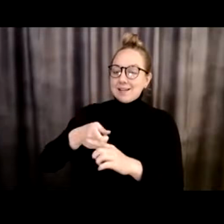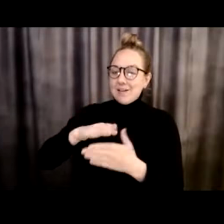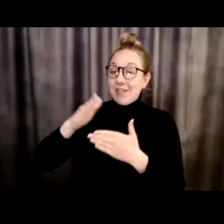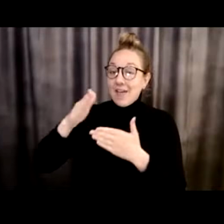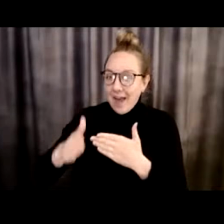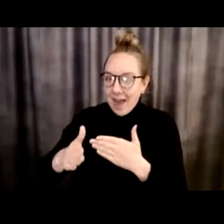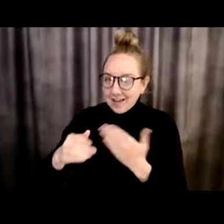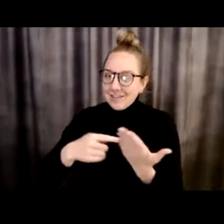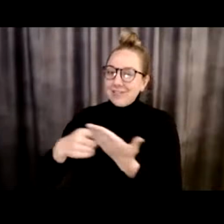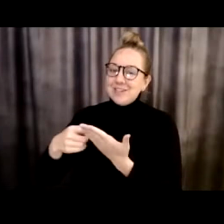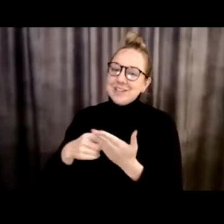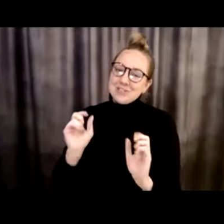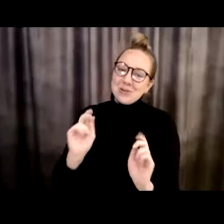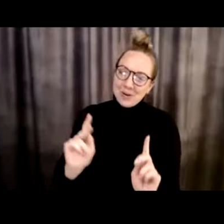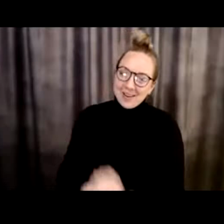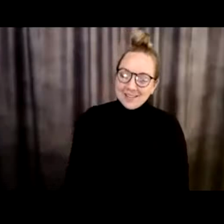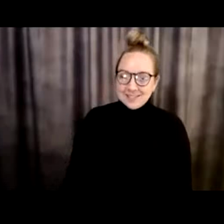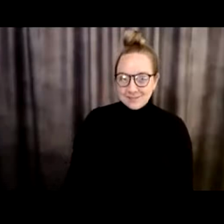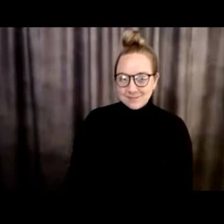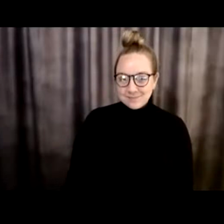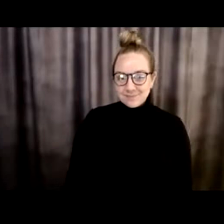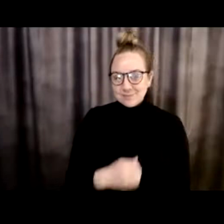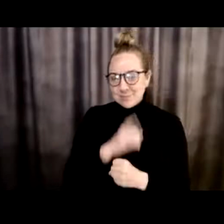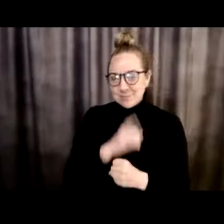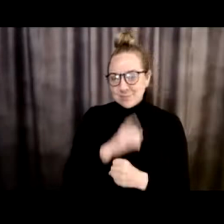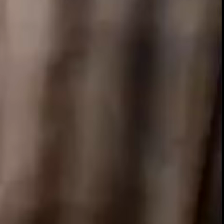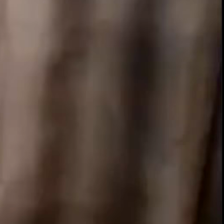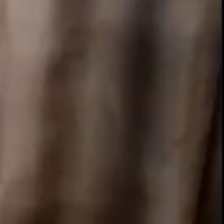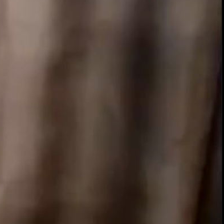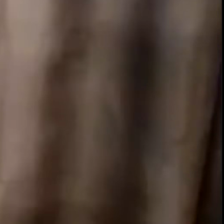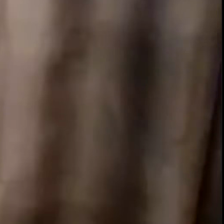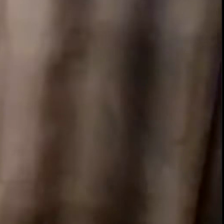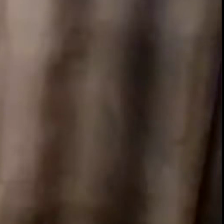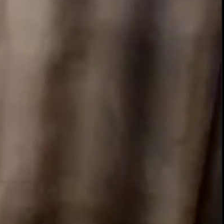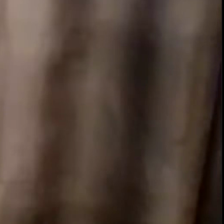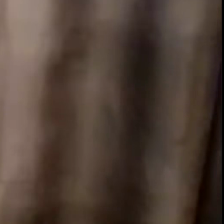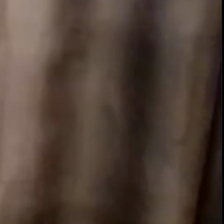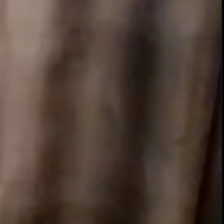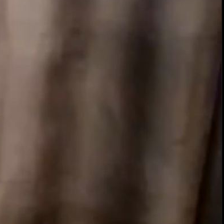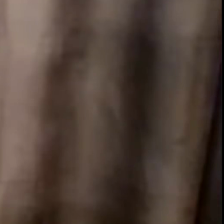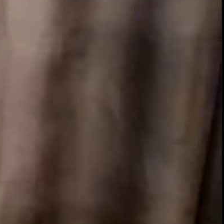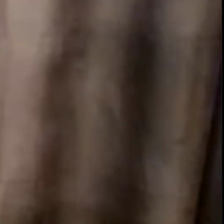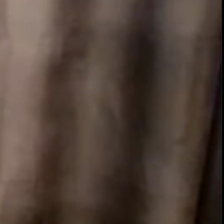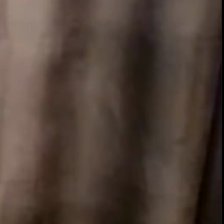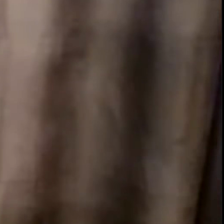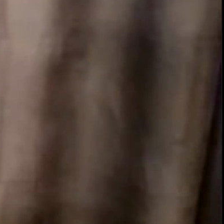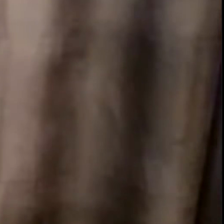note takers to make it easier for you. Thank you for that feedback.